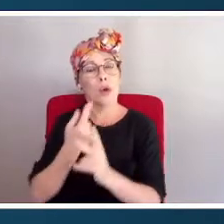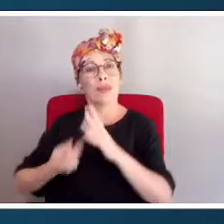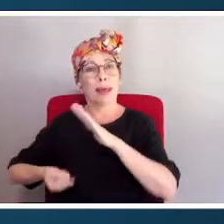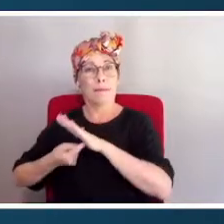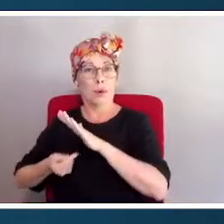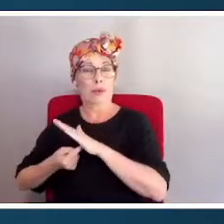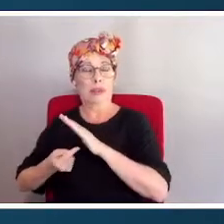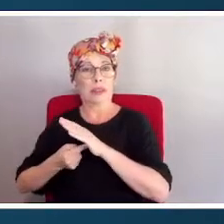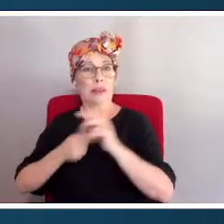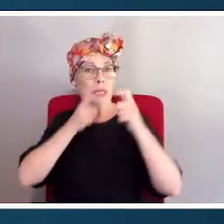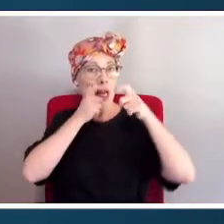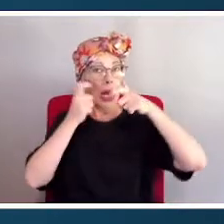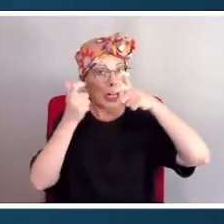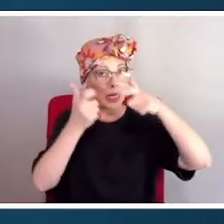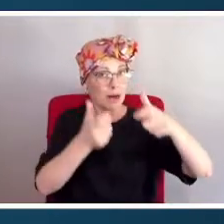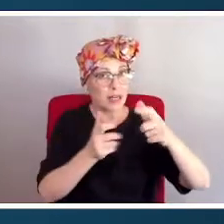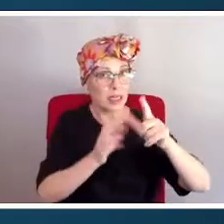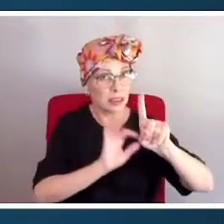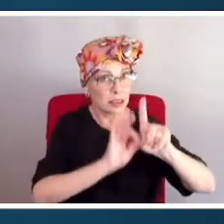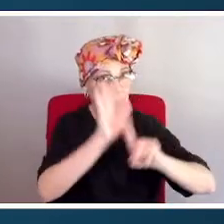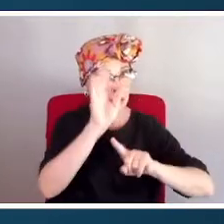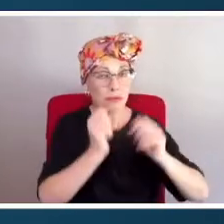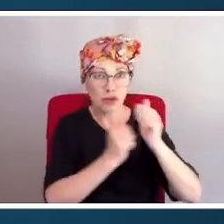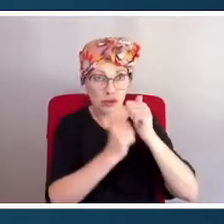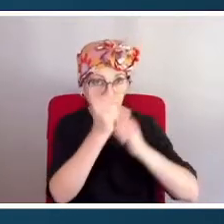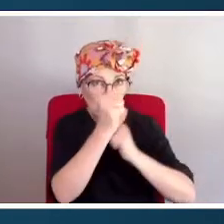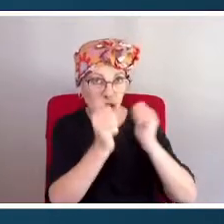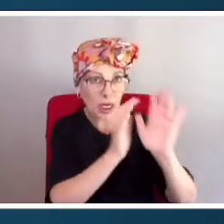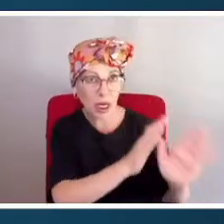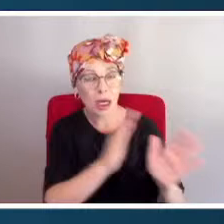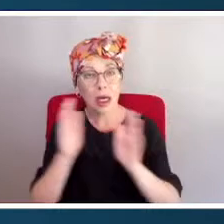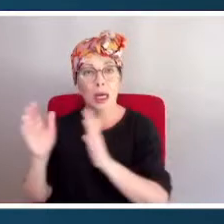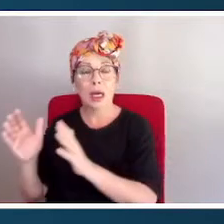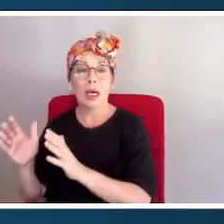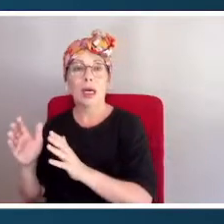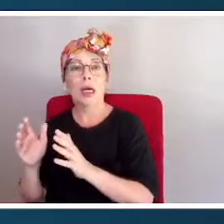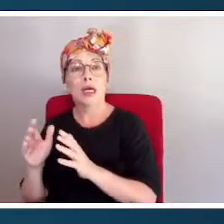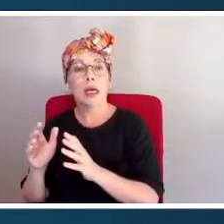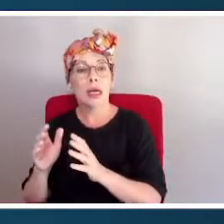Pacific, the governance structure, transparency, accountability